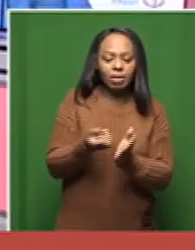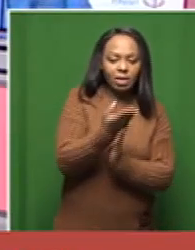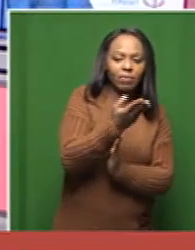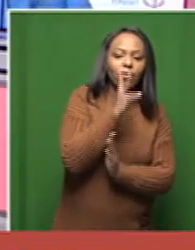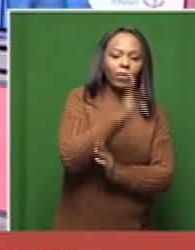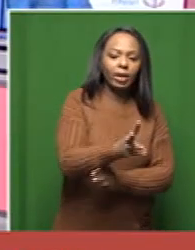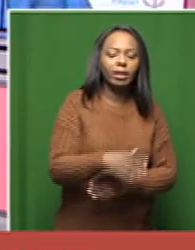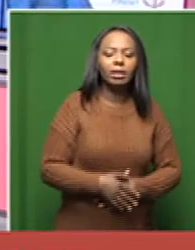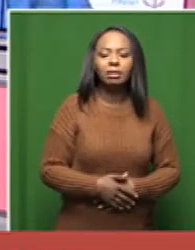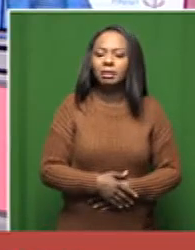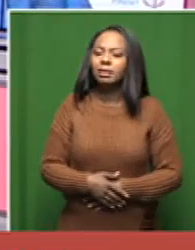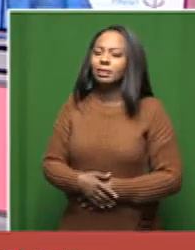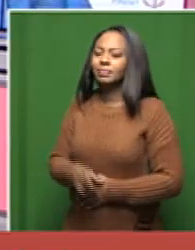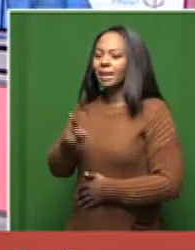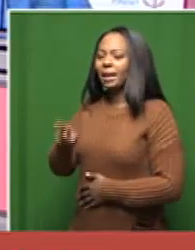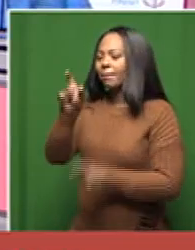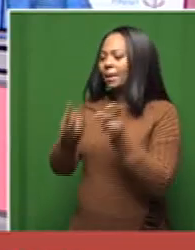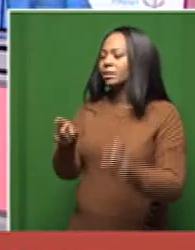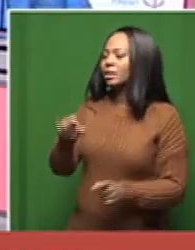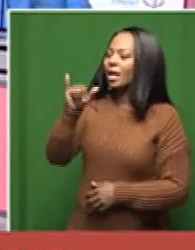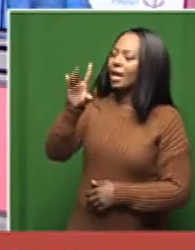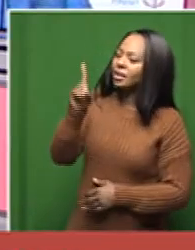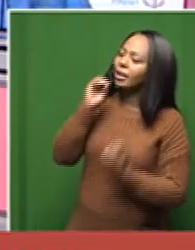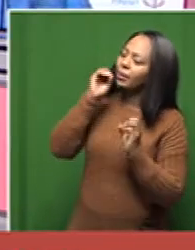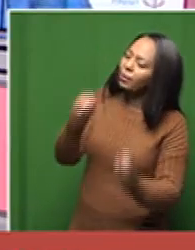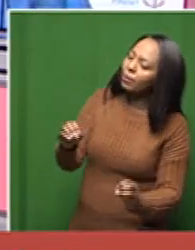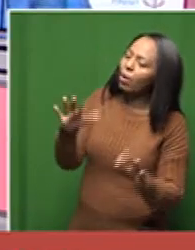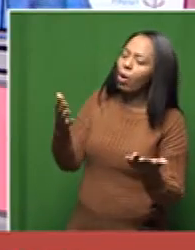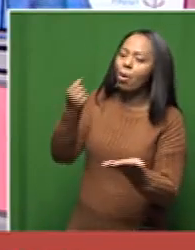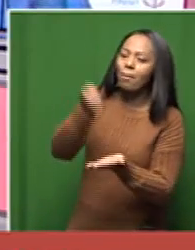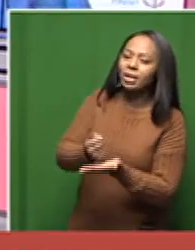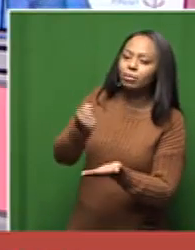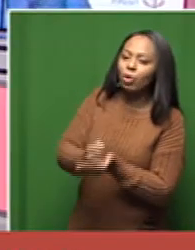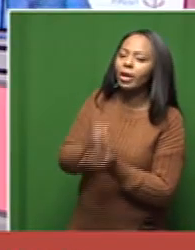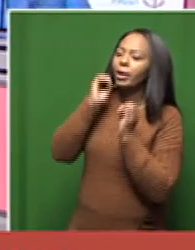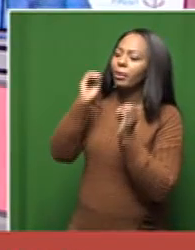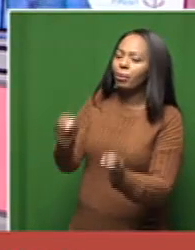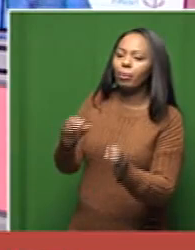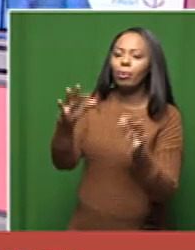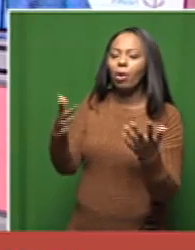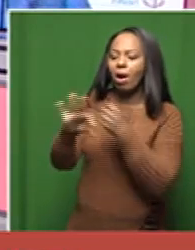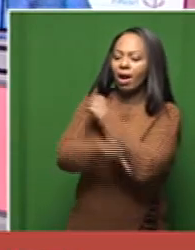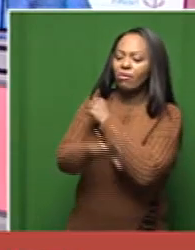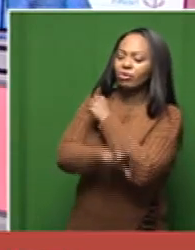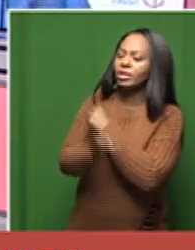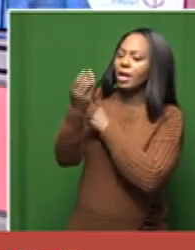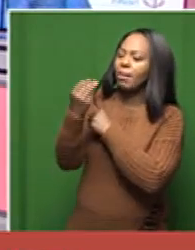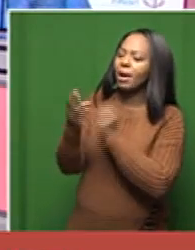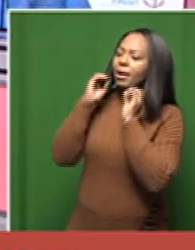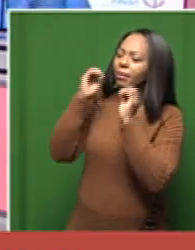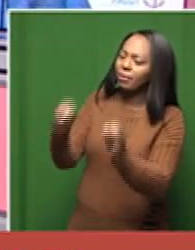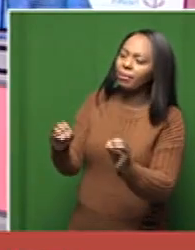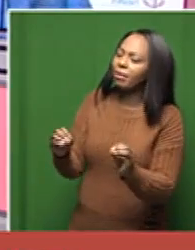have IDs, passports, perhaps even refugee numbers, that kind of thing? What